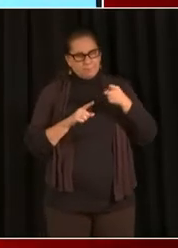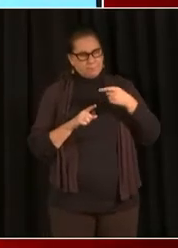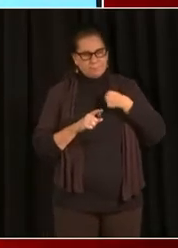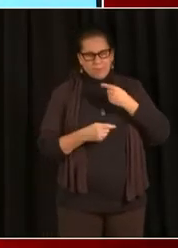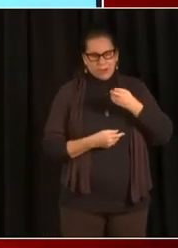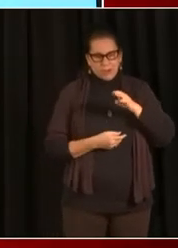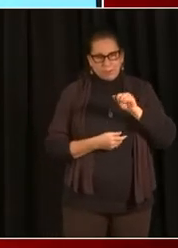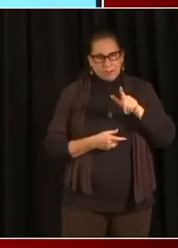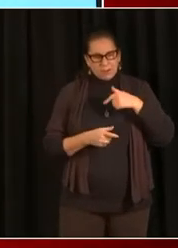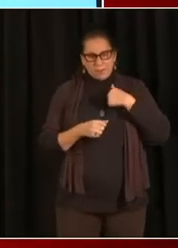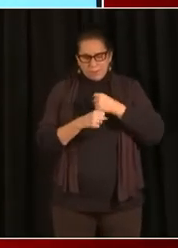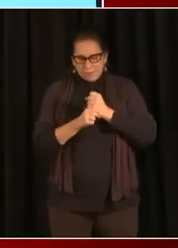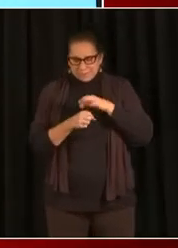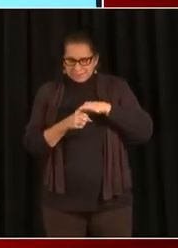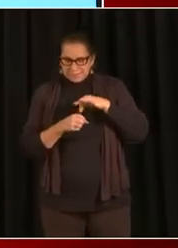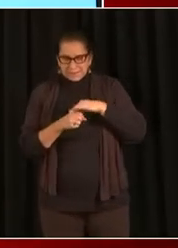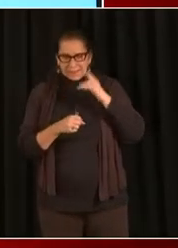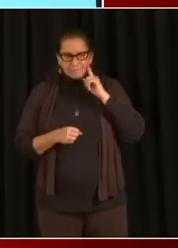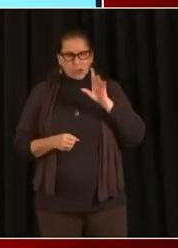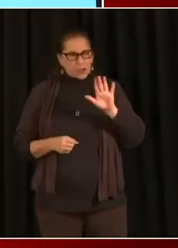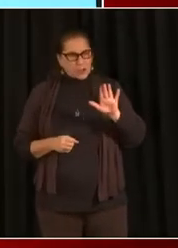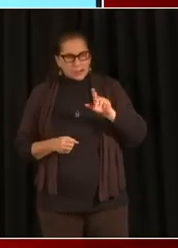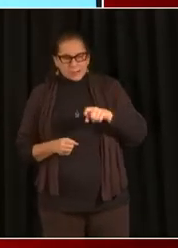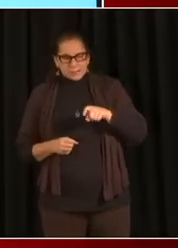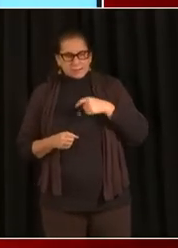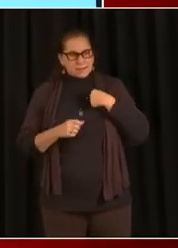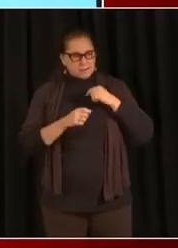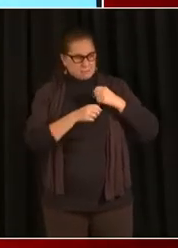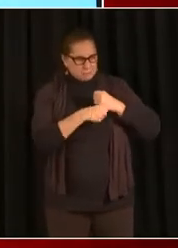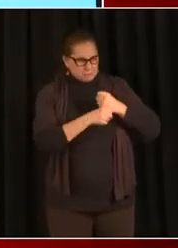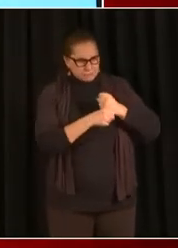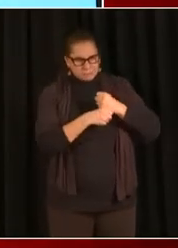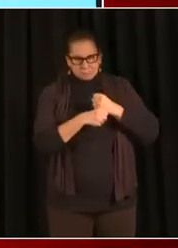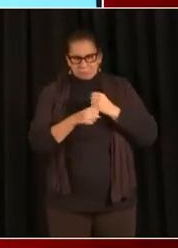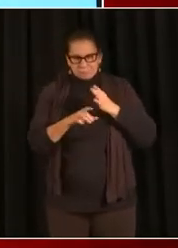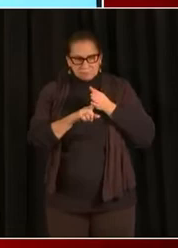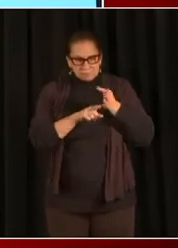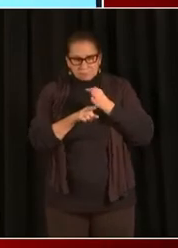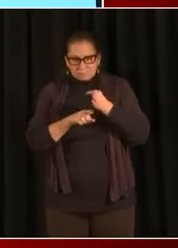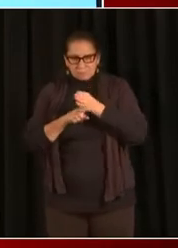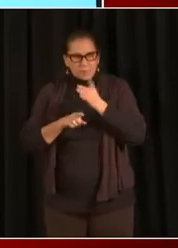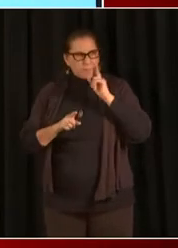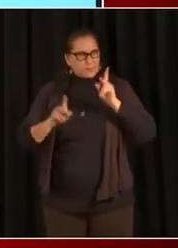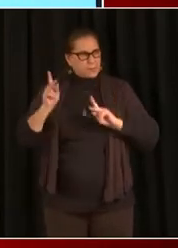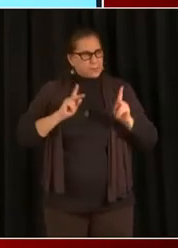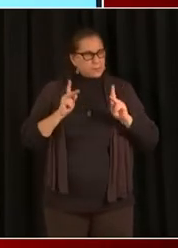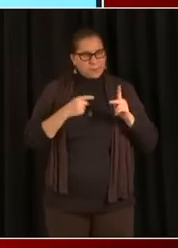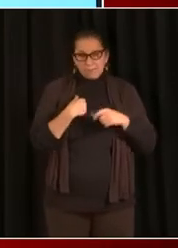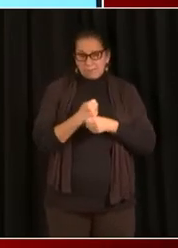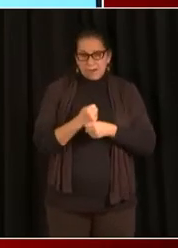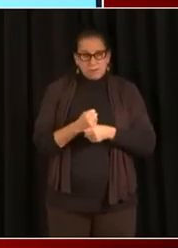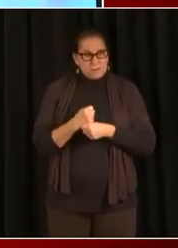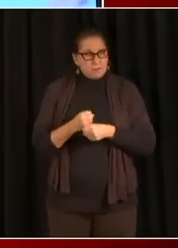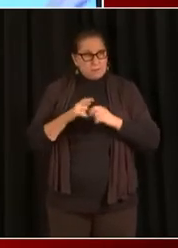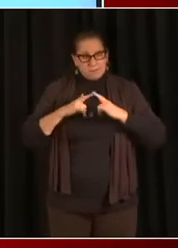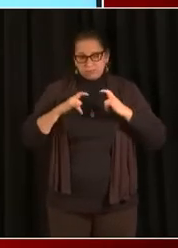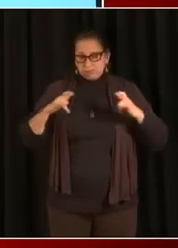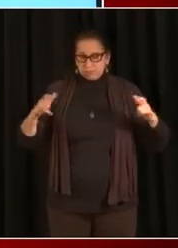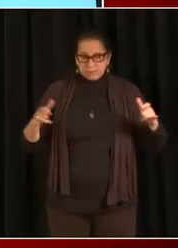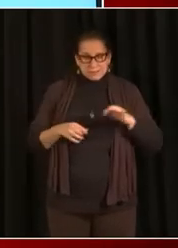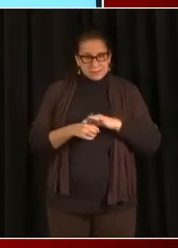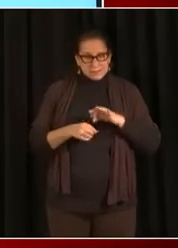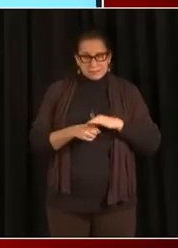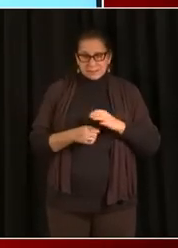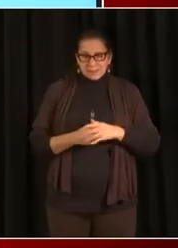and we can't have that many people like crowded into a space, is doing these things online, like doing cook-alongs where people can use